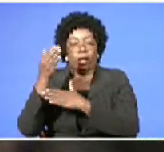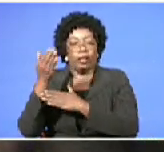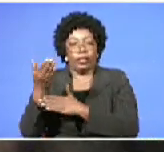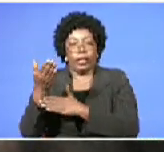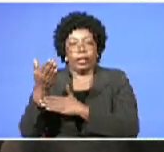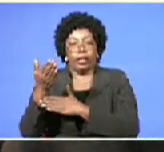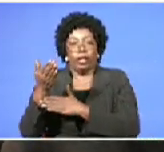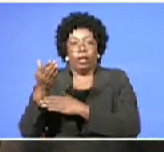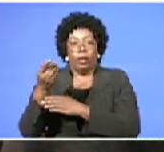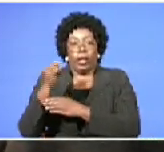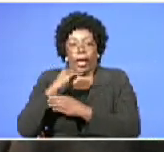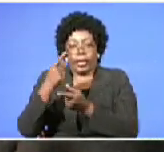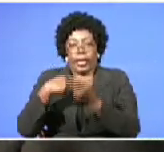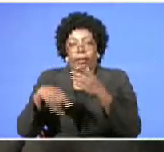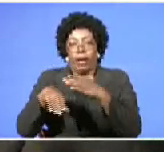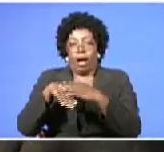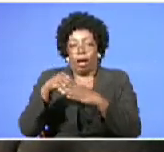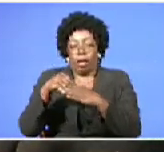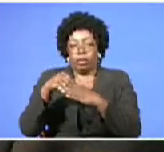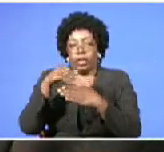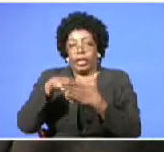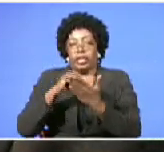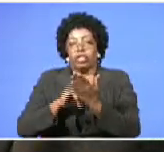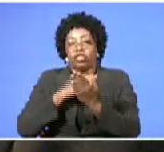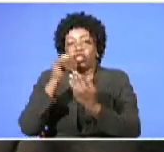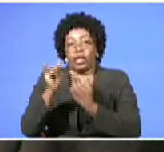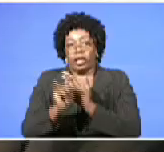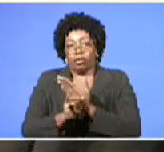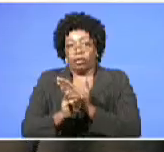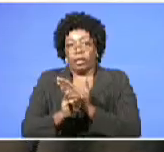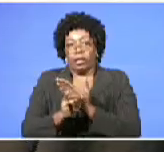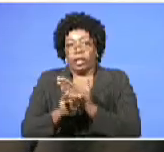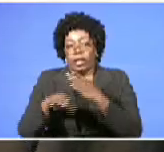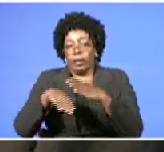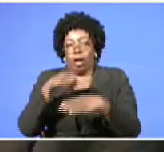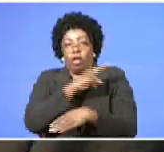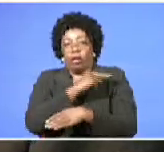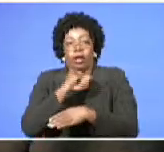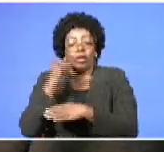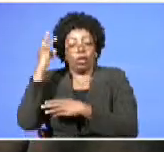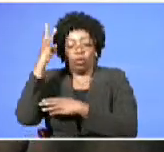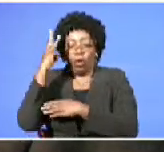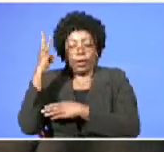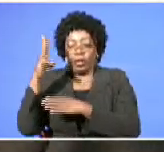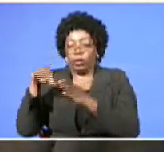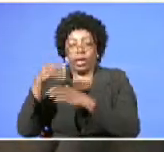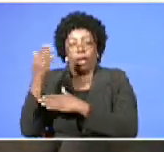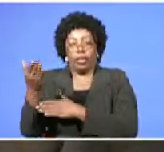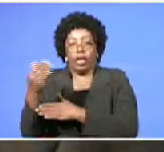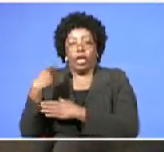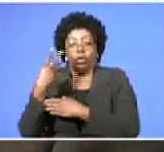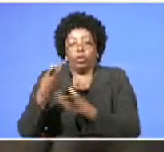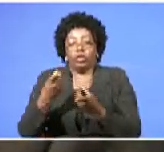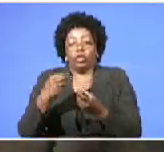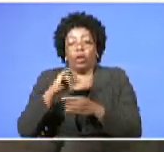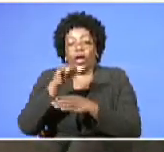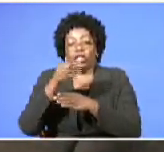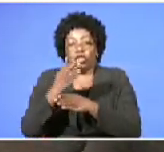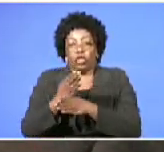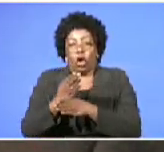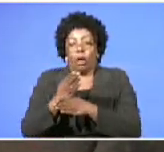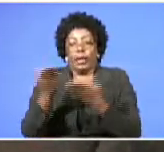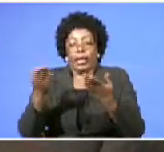what I've came out of in January, after coming out of hospital, I'm not even worried about the competition. We're going to do a job here